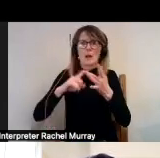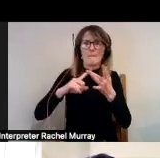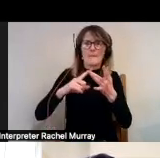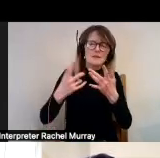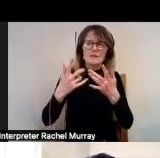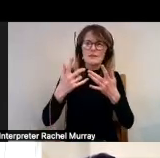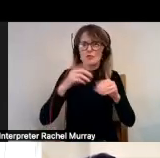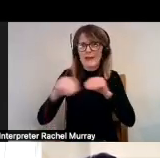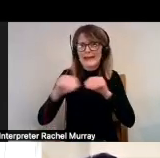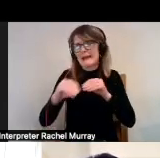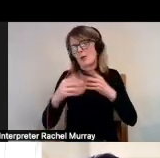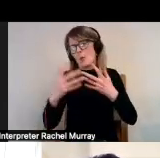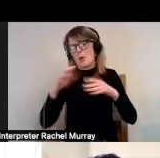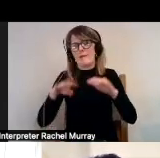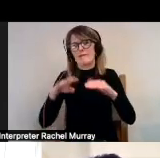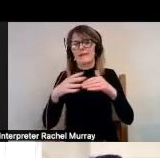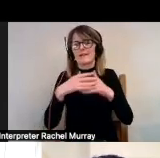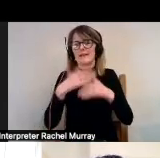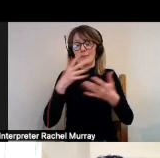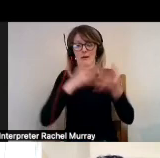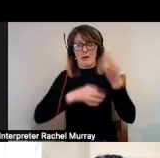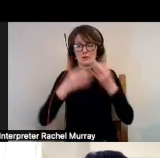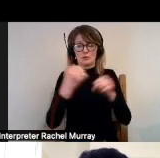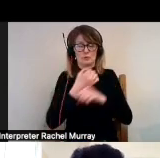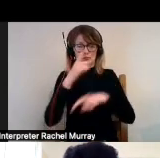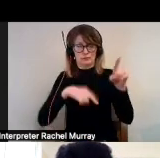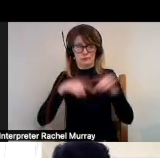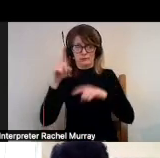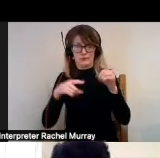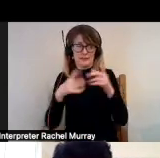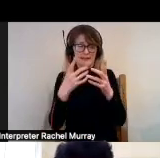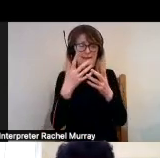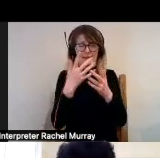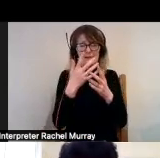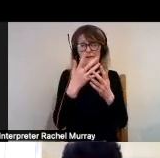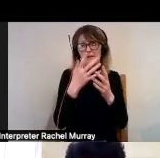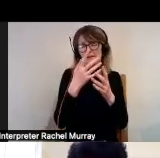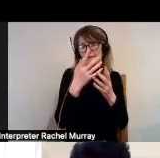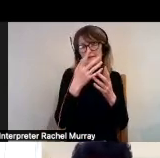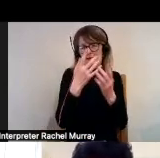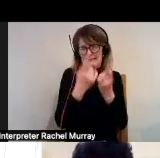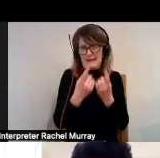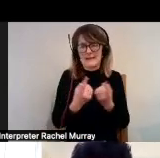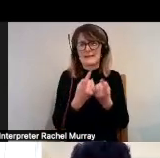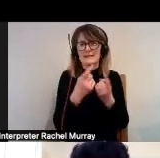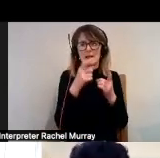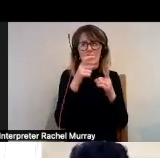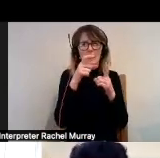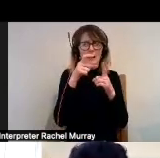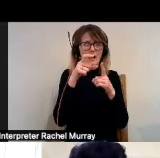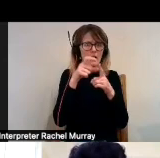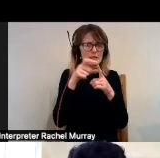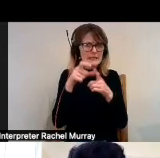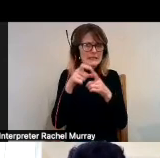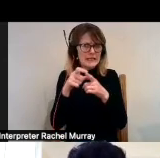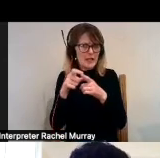been asked to do various sort of individual things. So a DDO asked me to come and spend some time with their team just talking